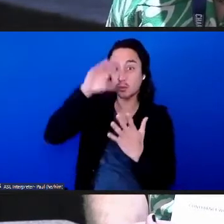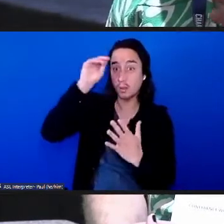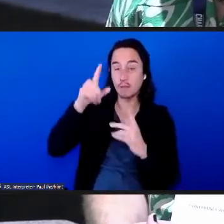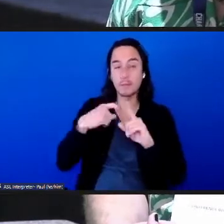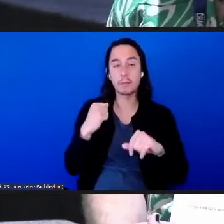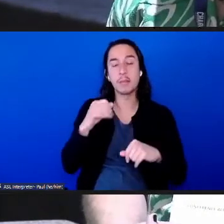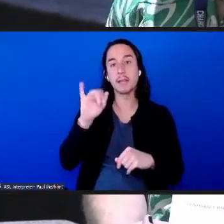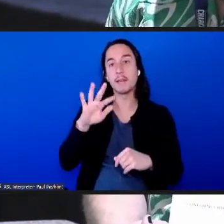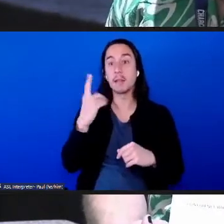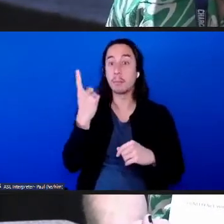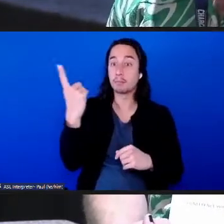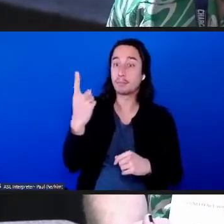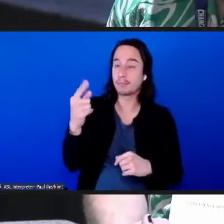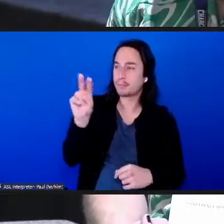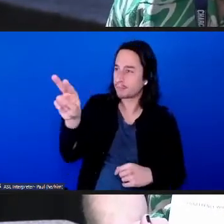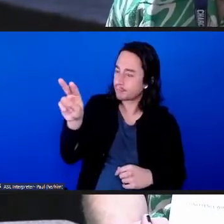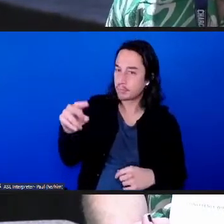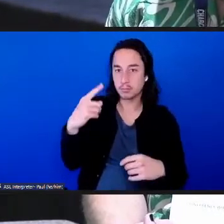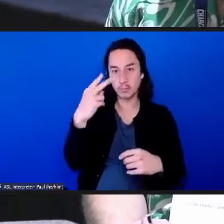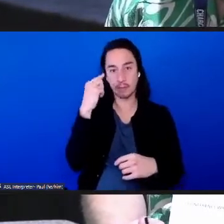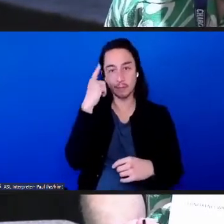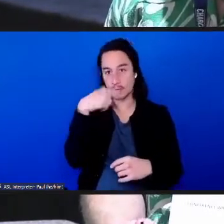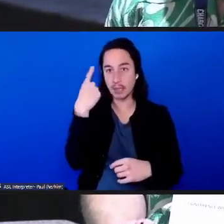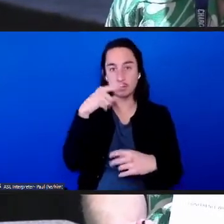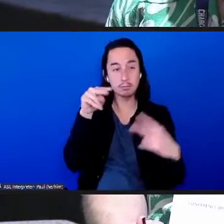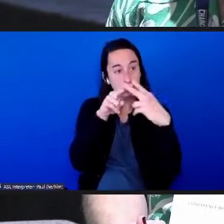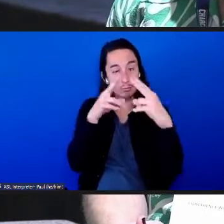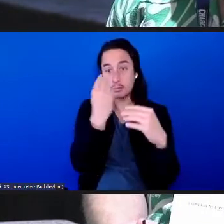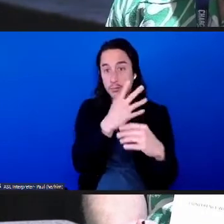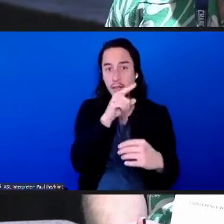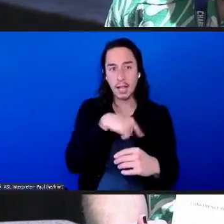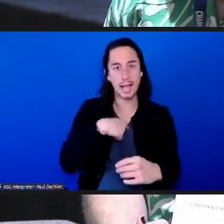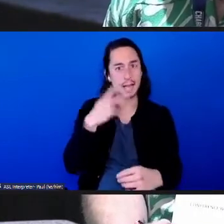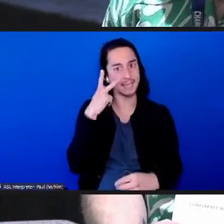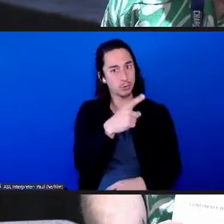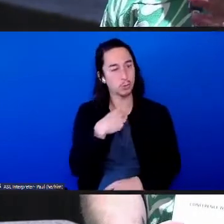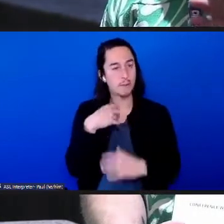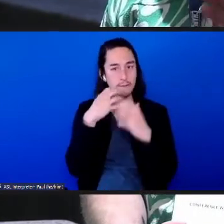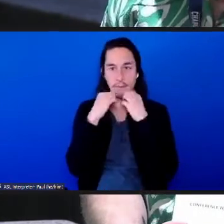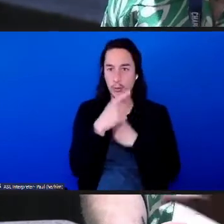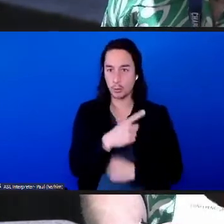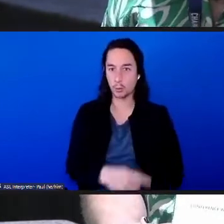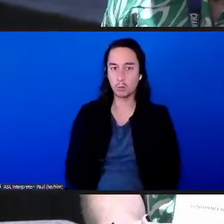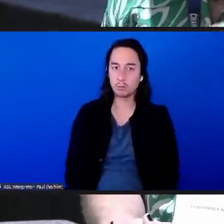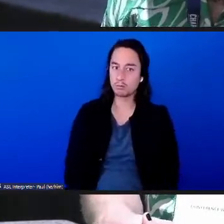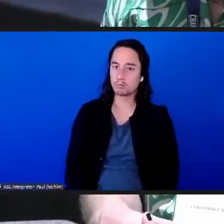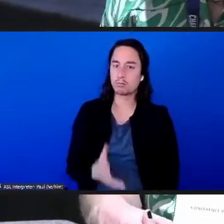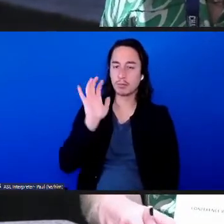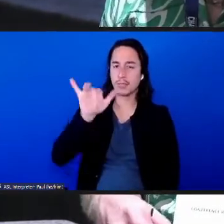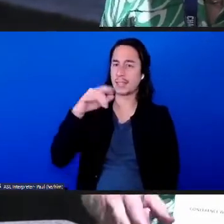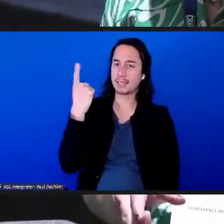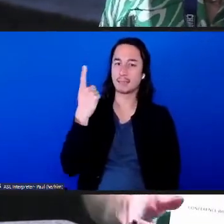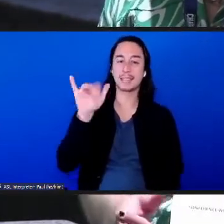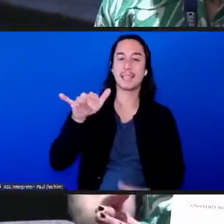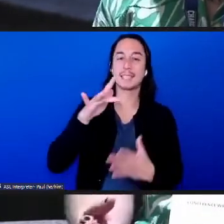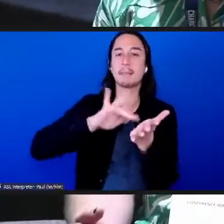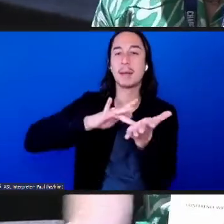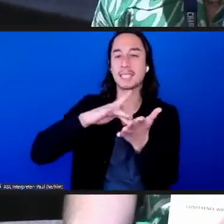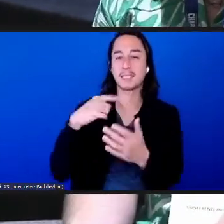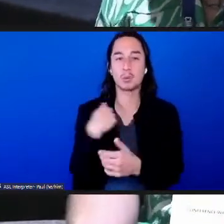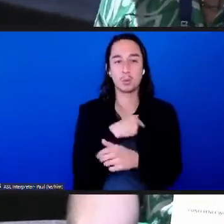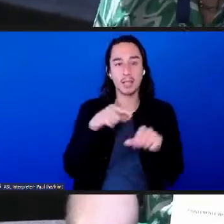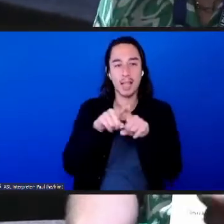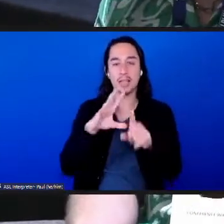in the face and letting them know that they are seen and valued. And that's something, that's the medicine that we as trans and